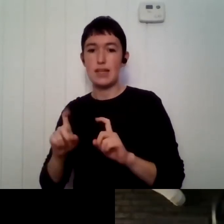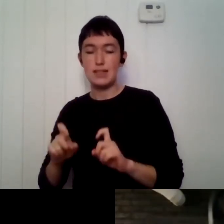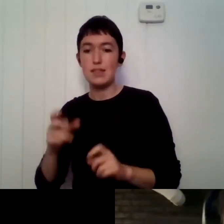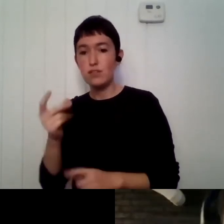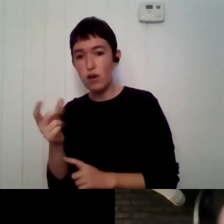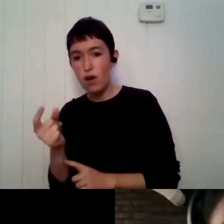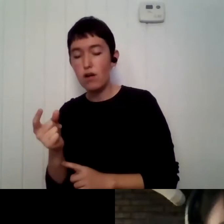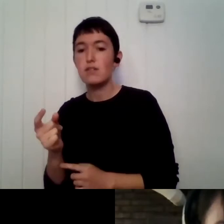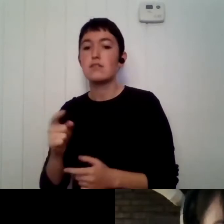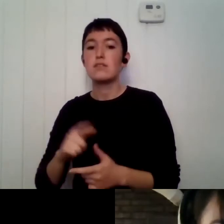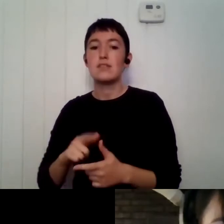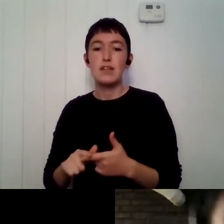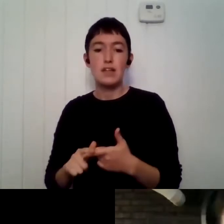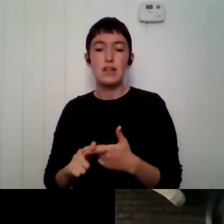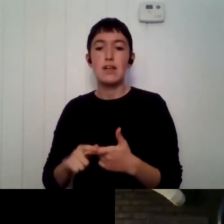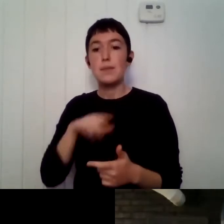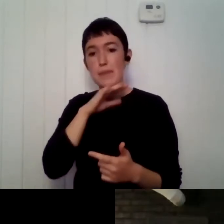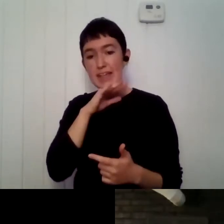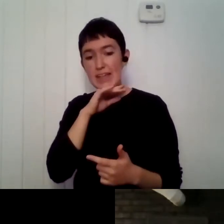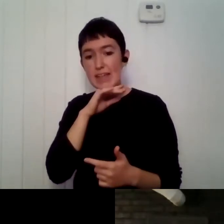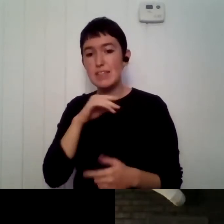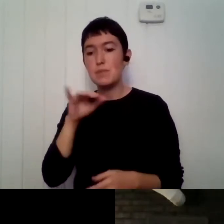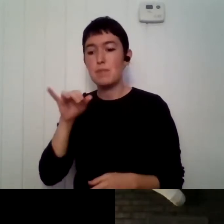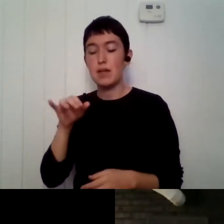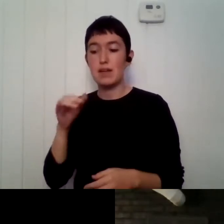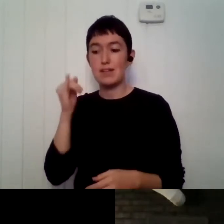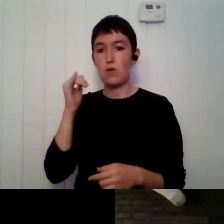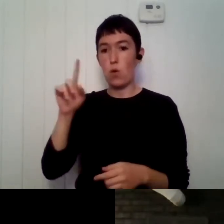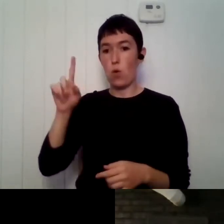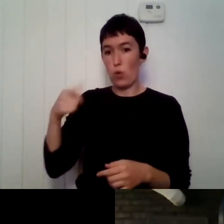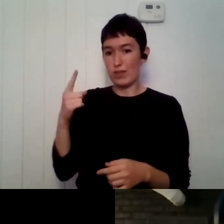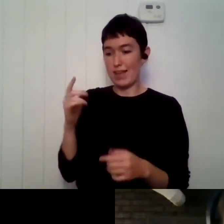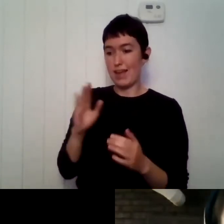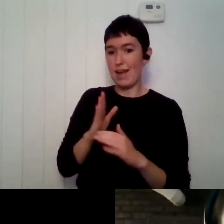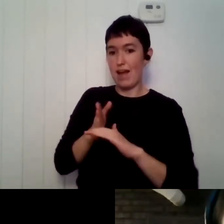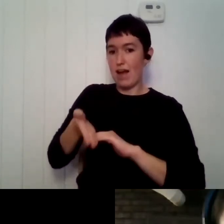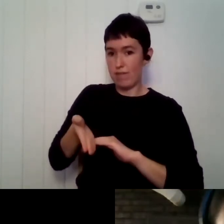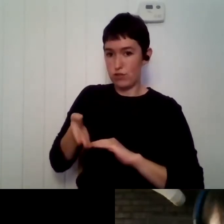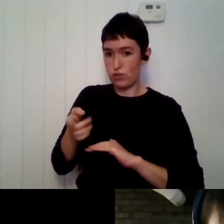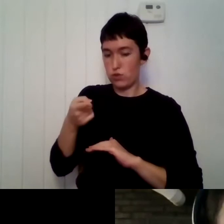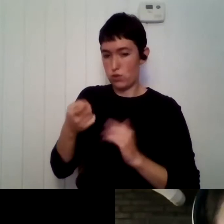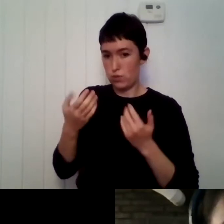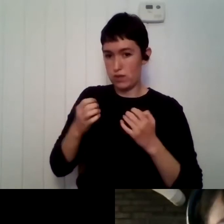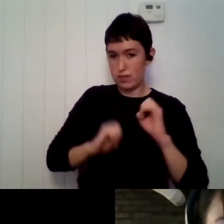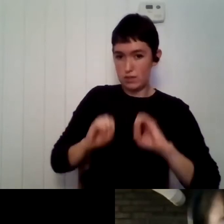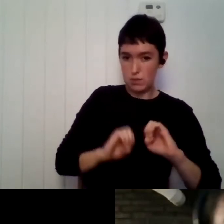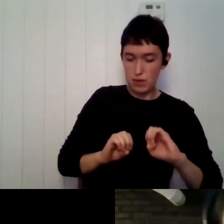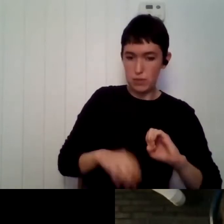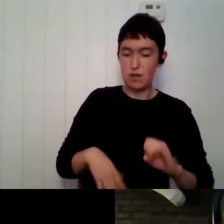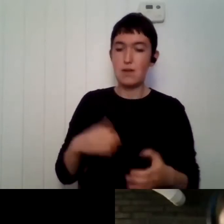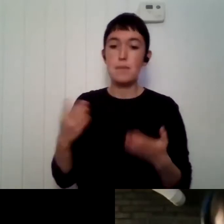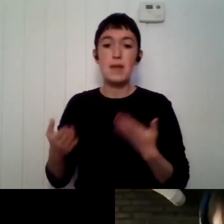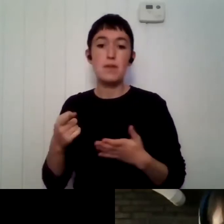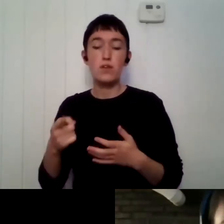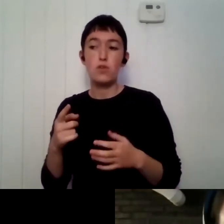models which are typically used after the fact. So after you have done already experiments and you're getting ready to move on to maybe clinical trials, you might go on